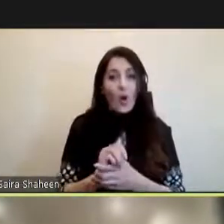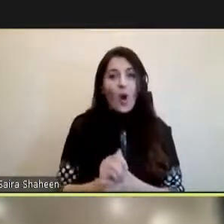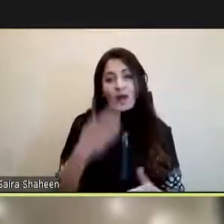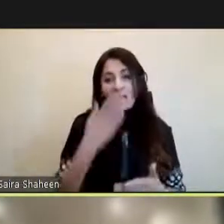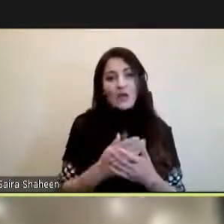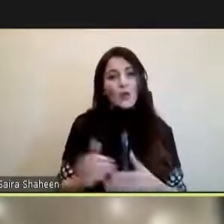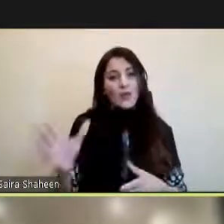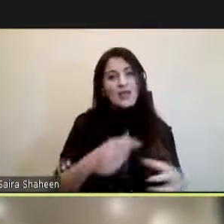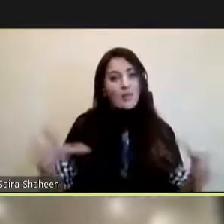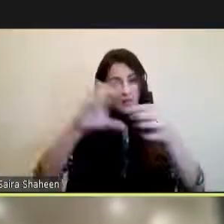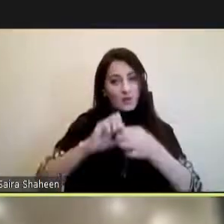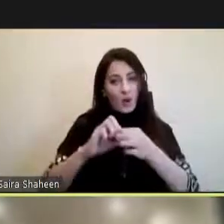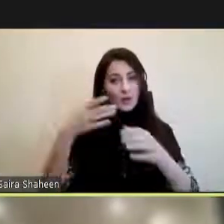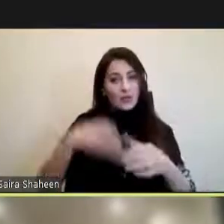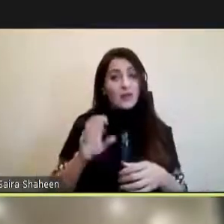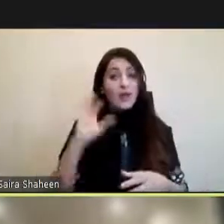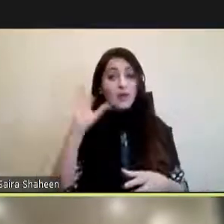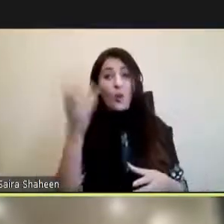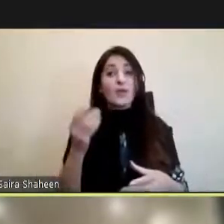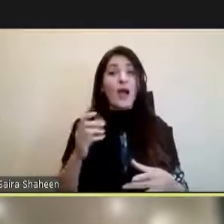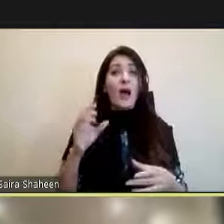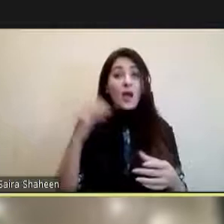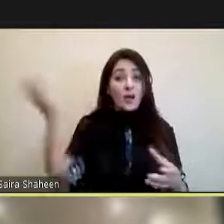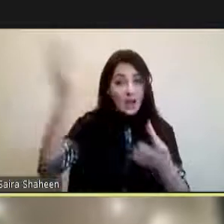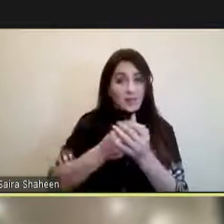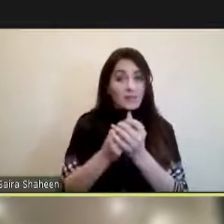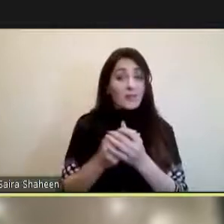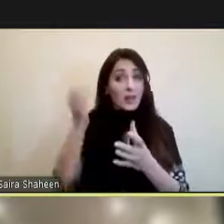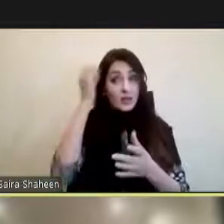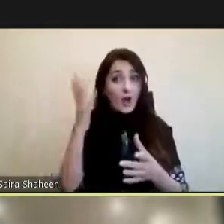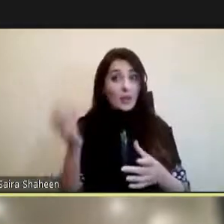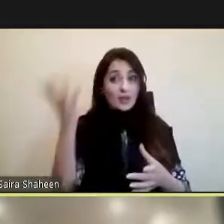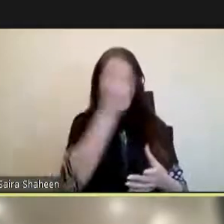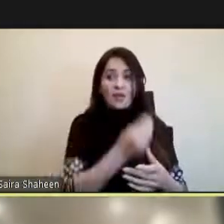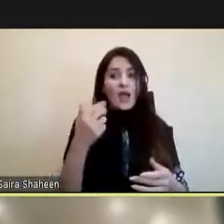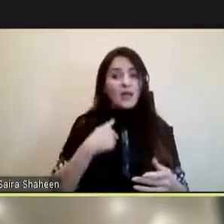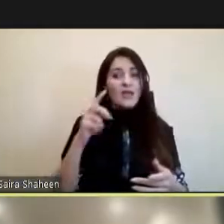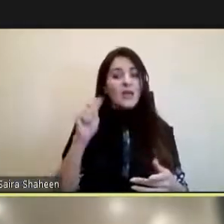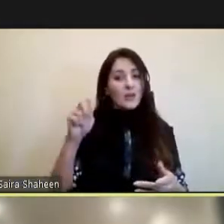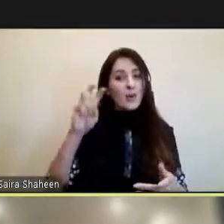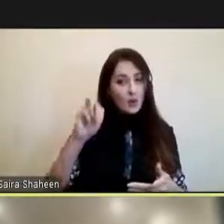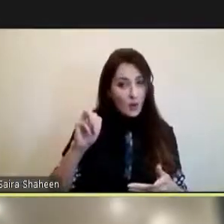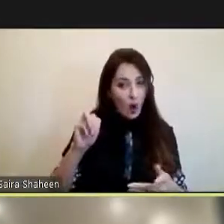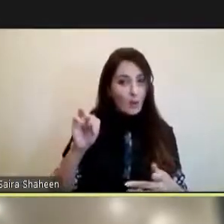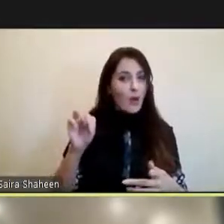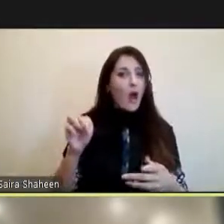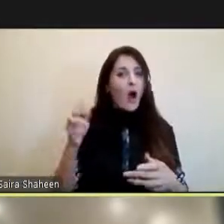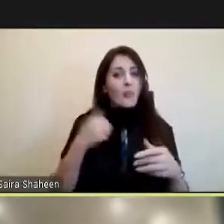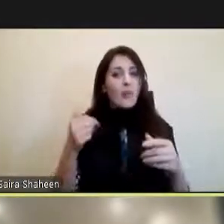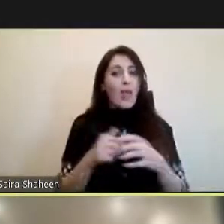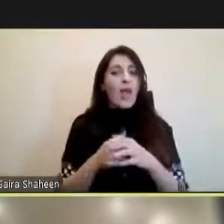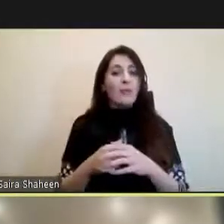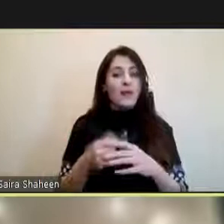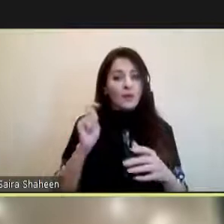mark Global Accessibility Awareness Day. My name is Tom Varghese. I'm the head of Connectivity and Access